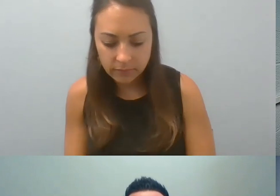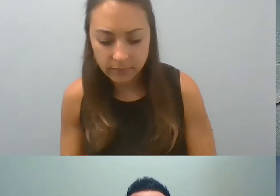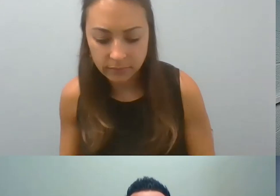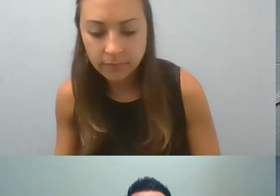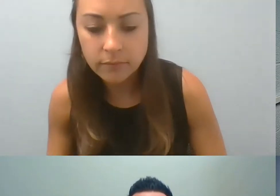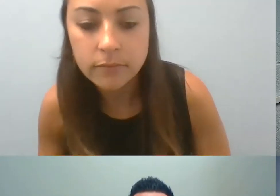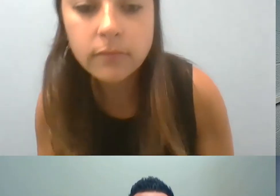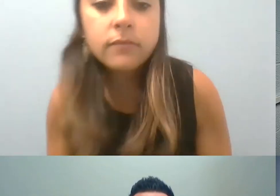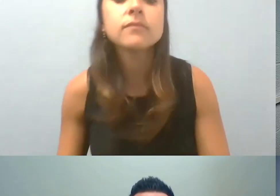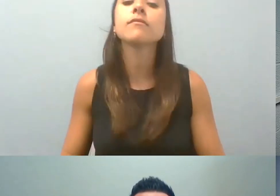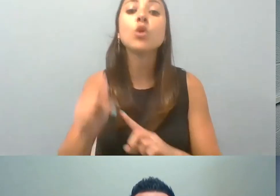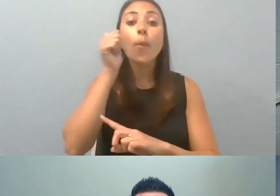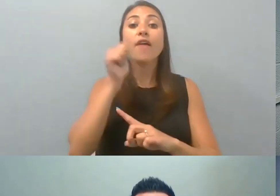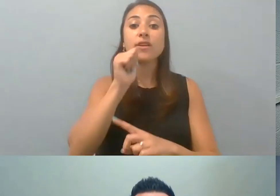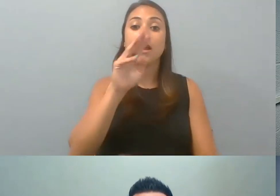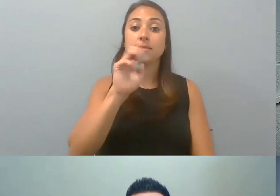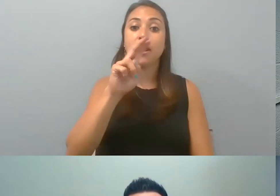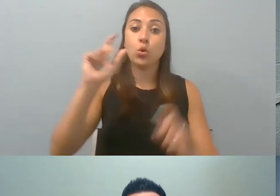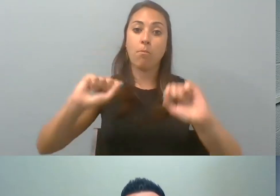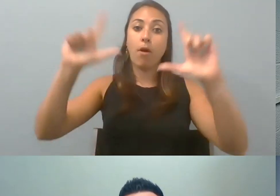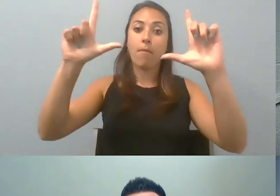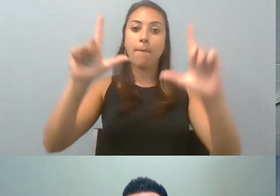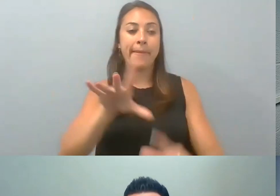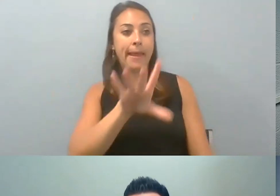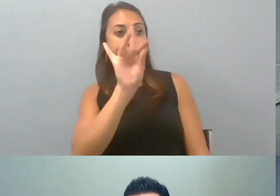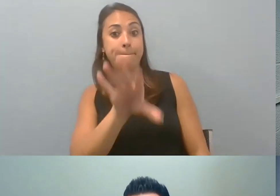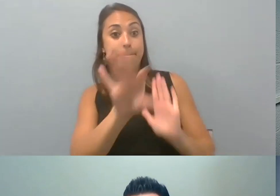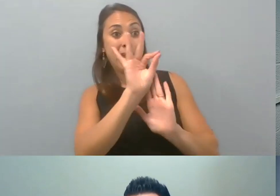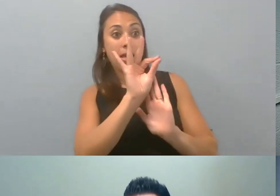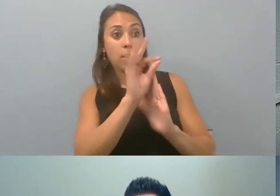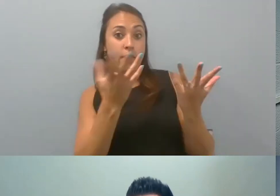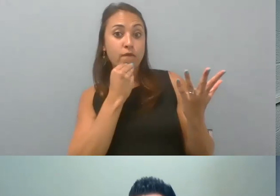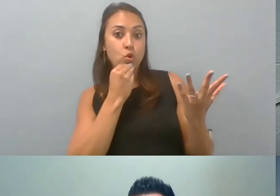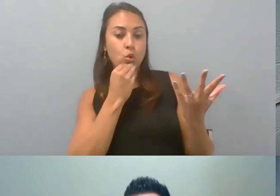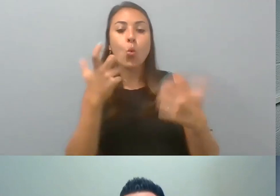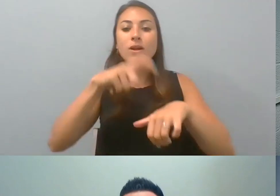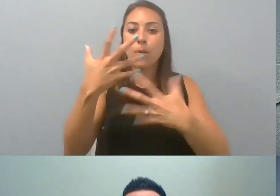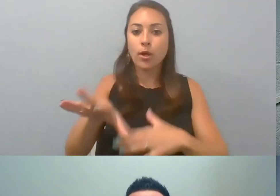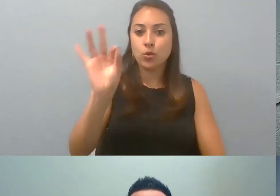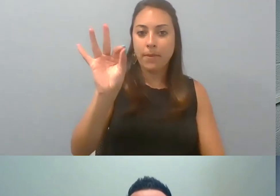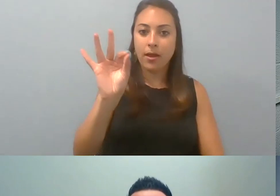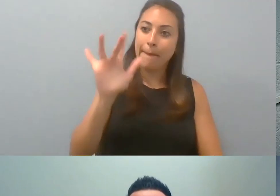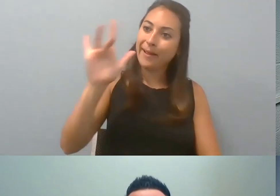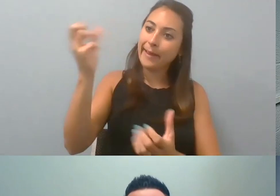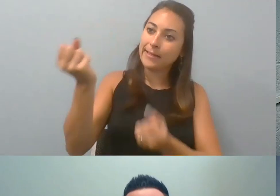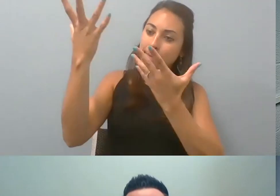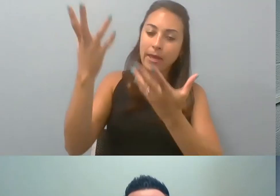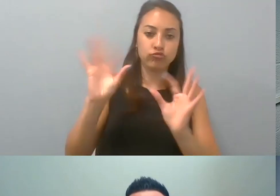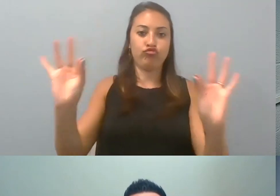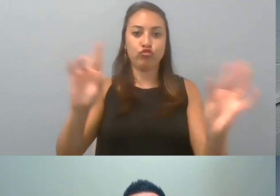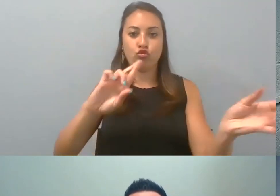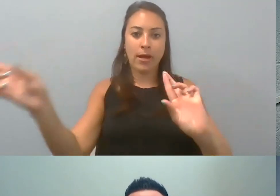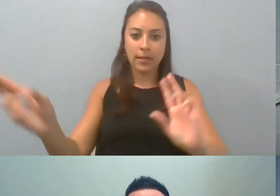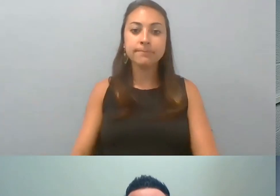And they would select their item, select the time that they wish to pick up, hit submit, and they'll be